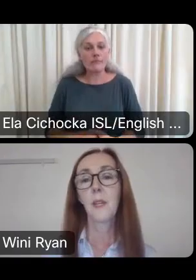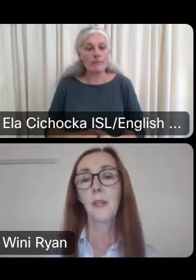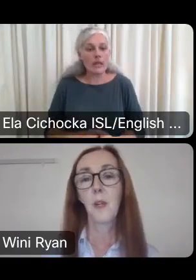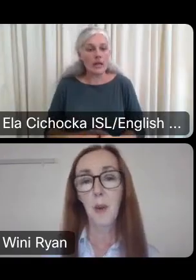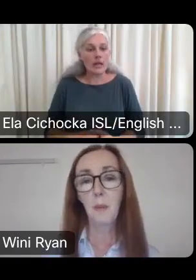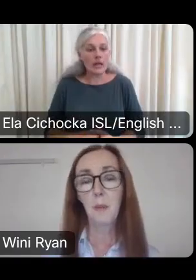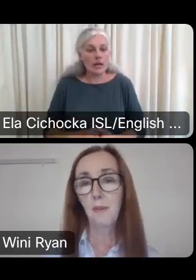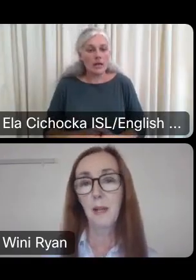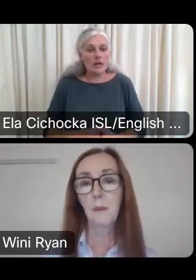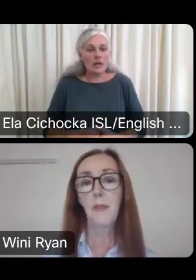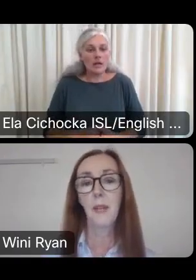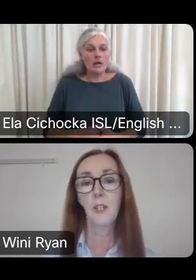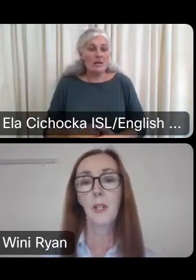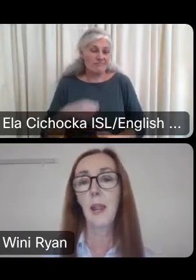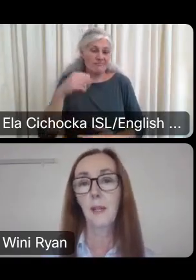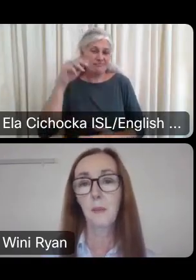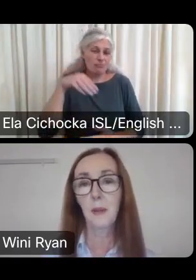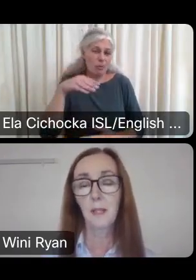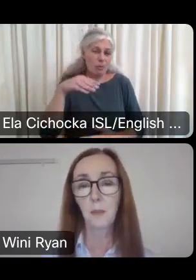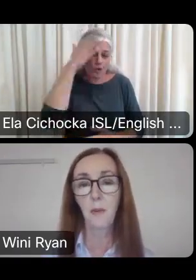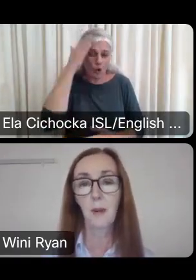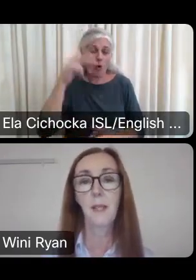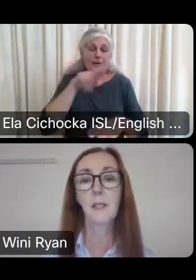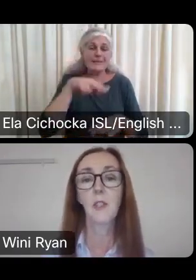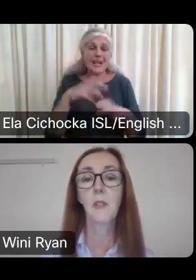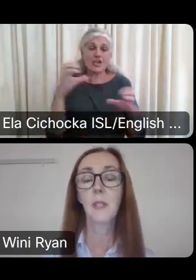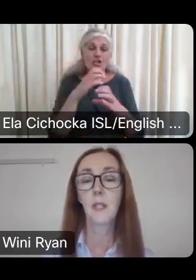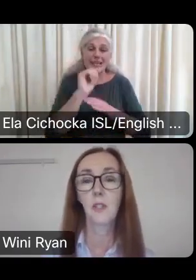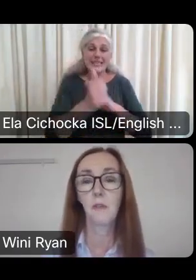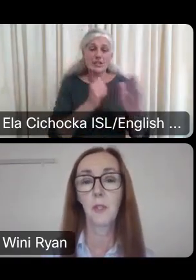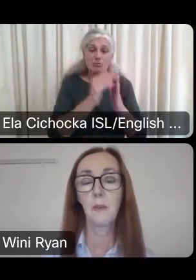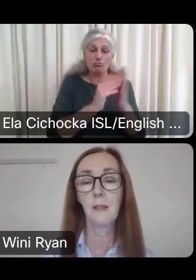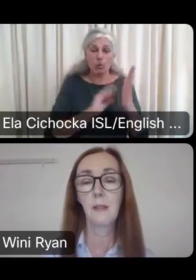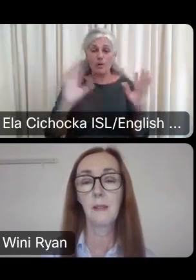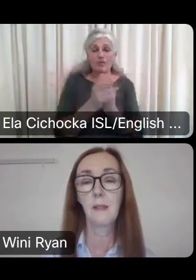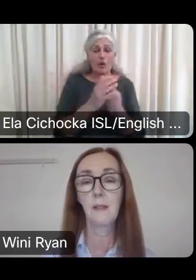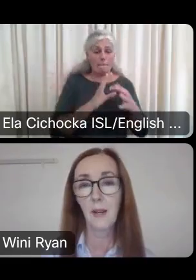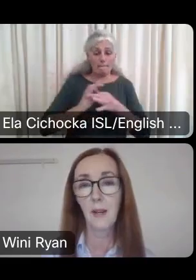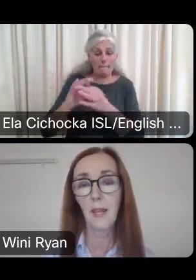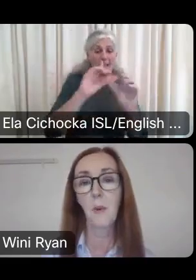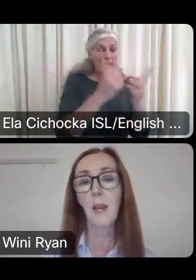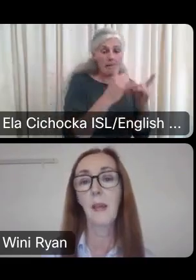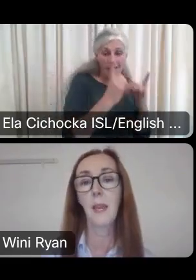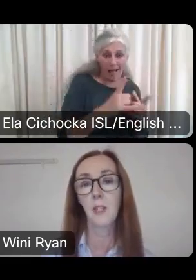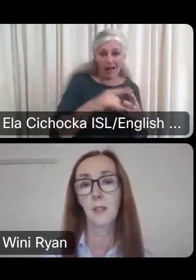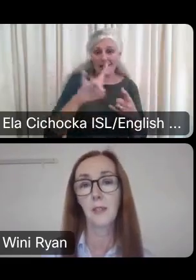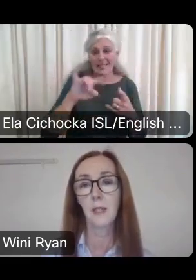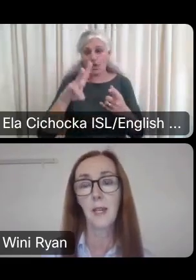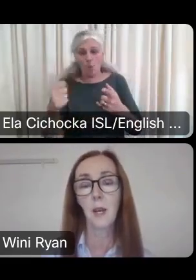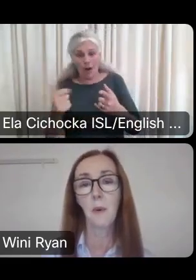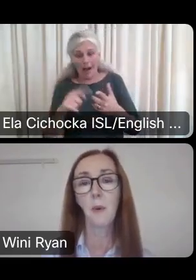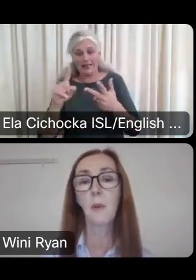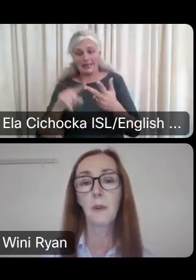So you're probably familiar with the National Care Experience Programme. It's a joint initiative between the Department of Health, HIQA and the